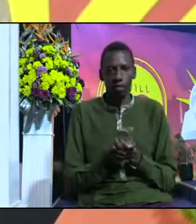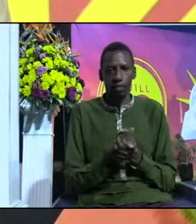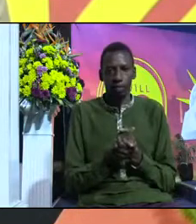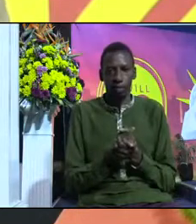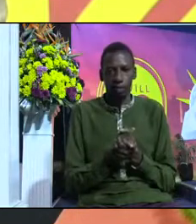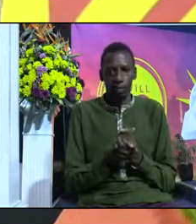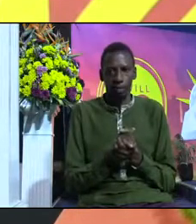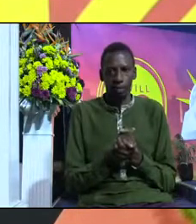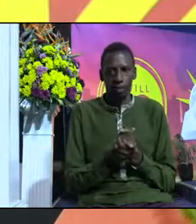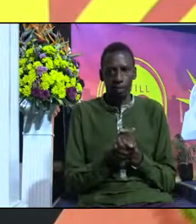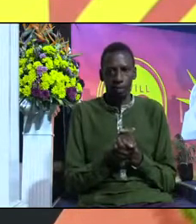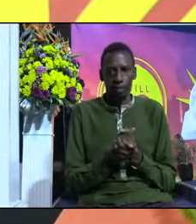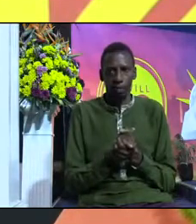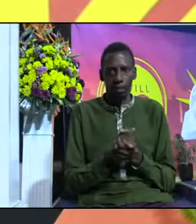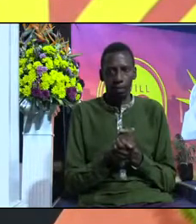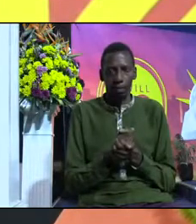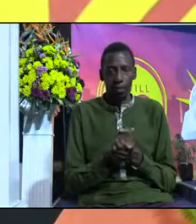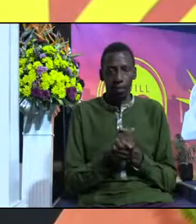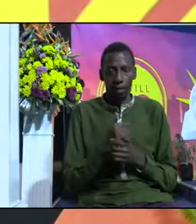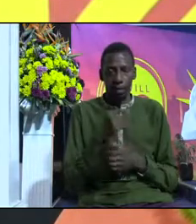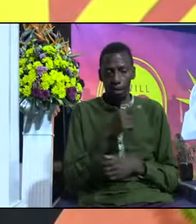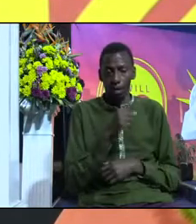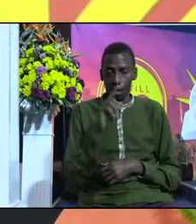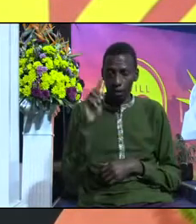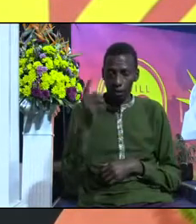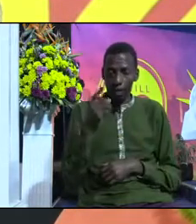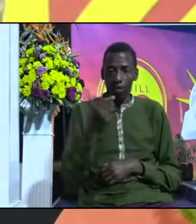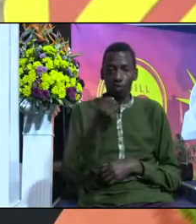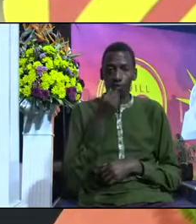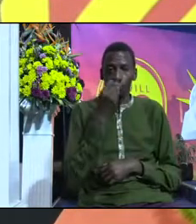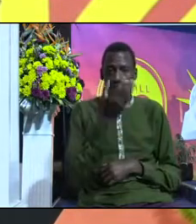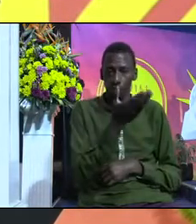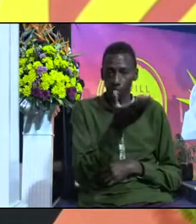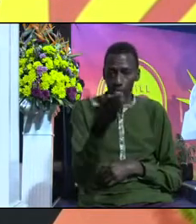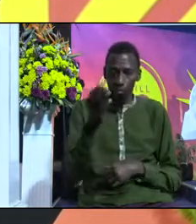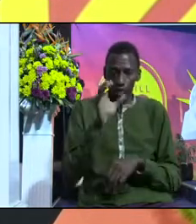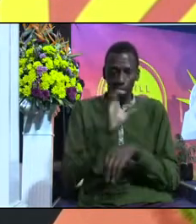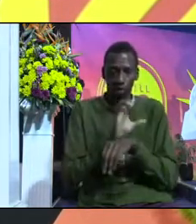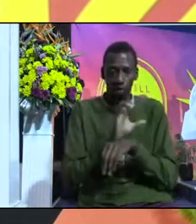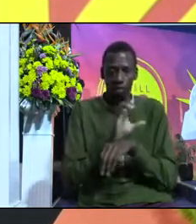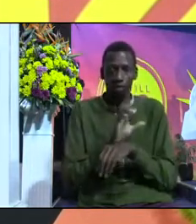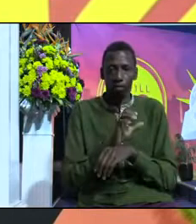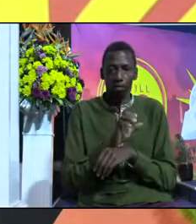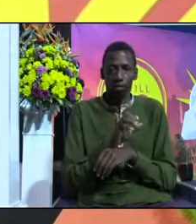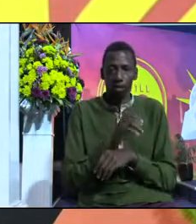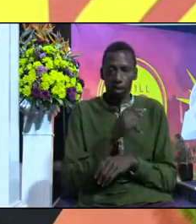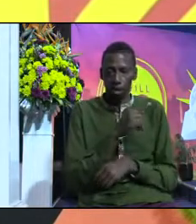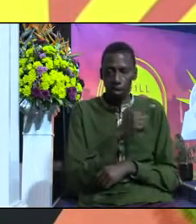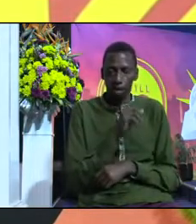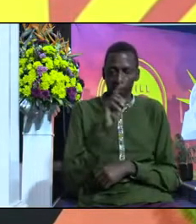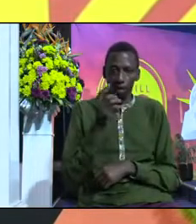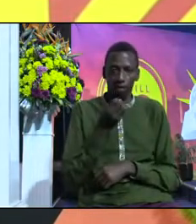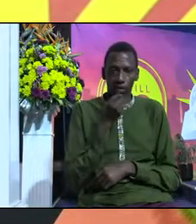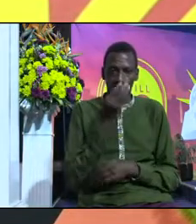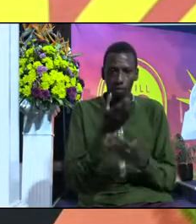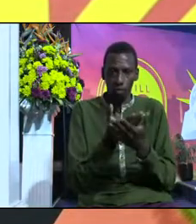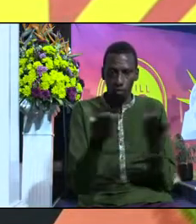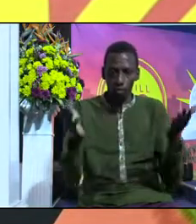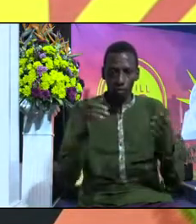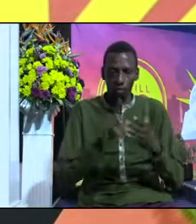hearing me tonight? And I'll be the first to admit, church, I will be the first to admit